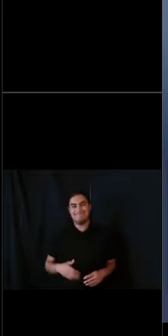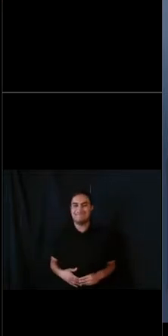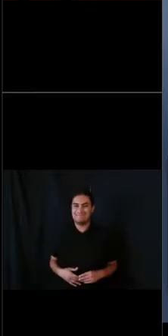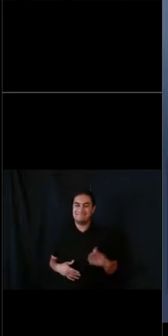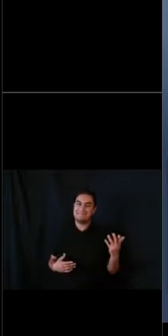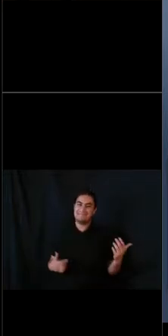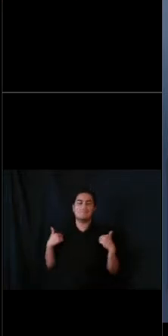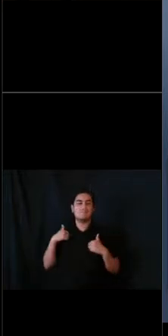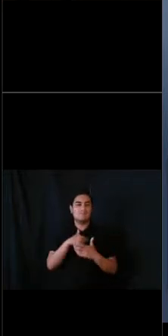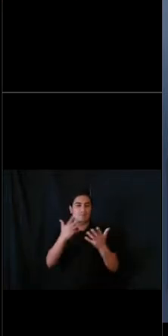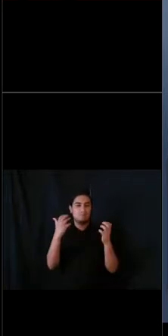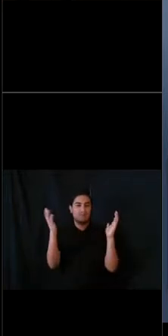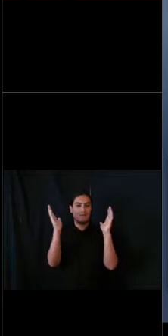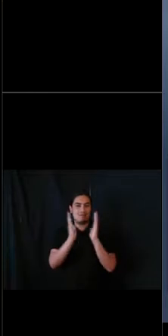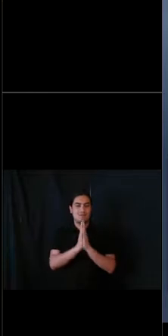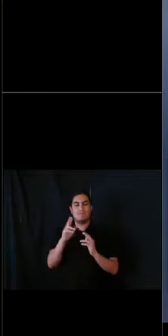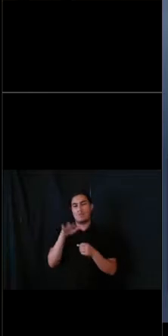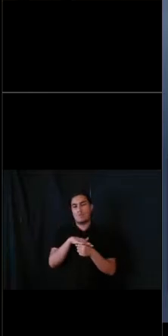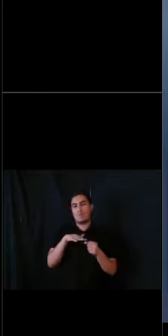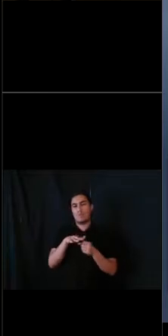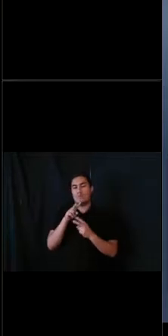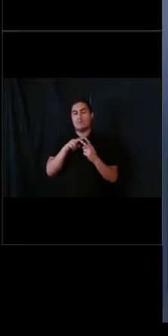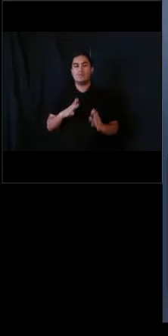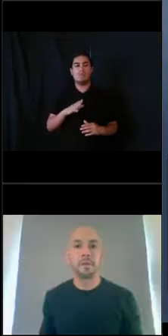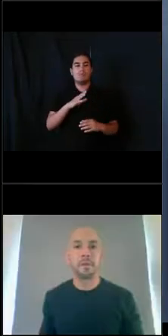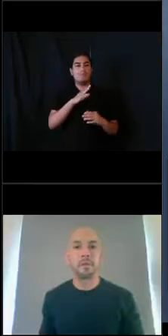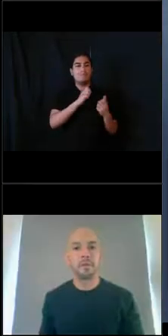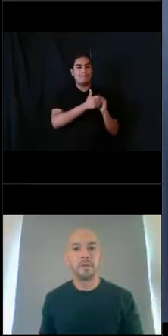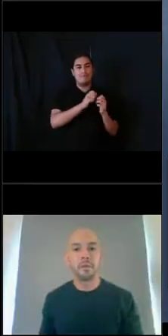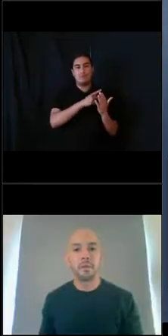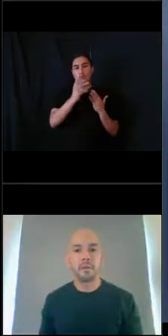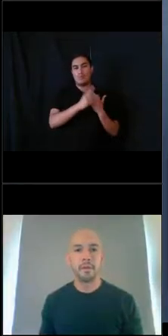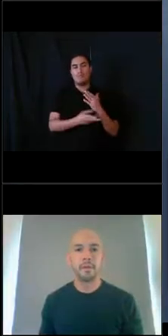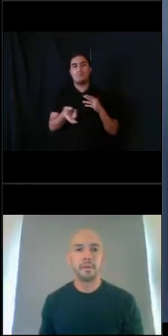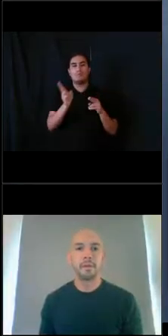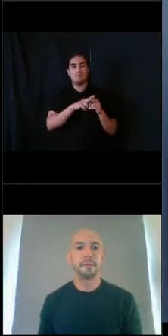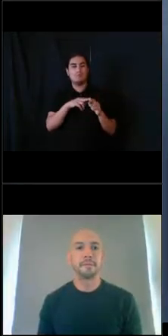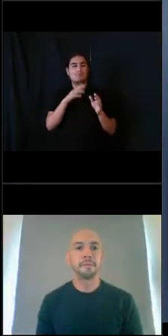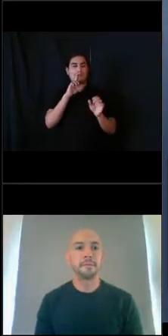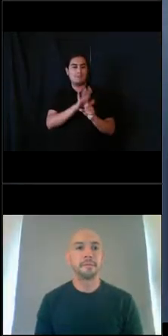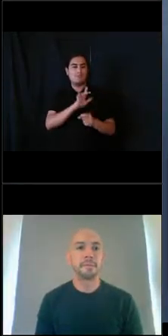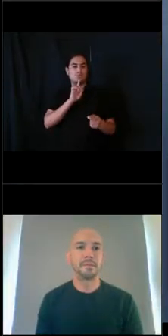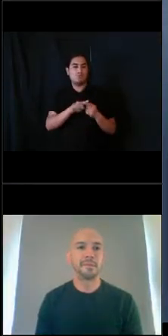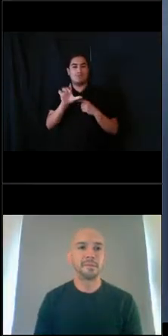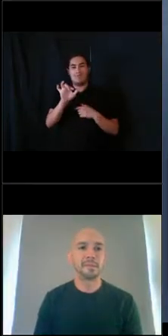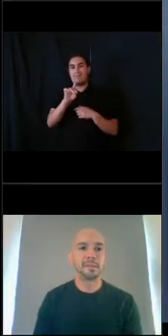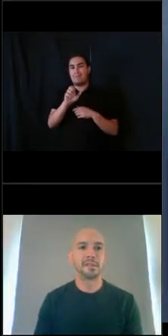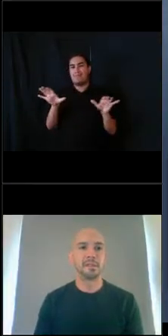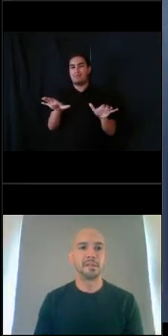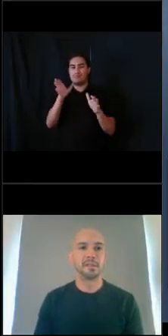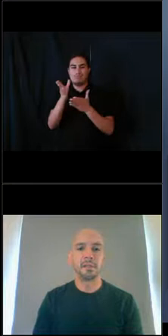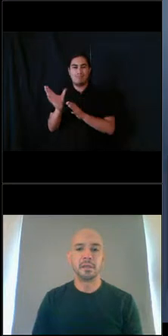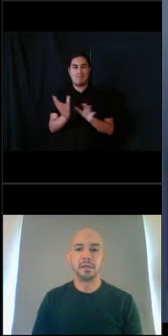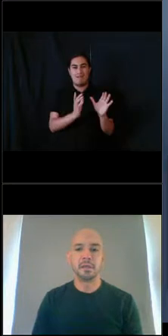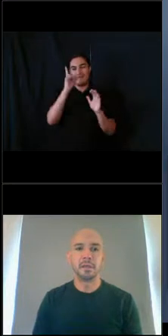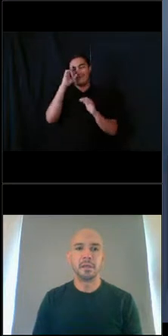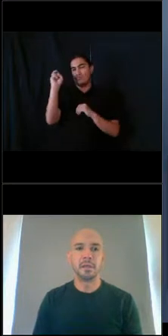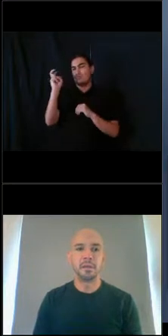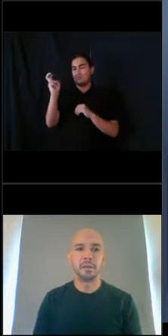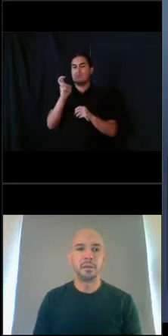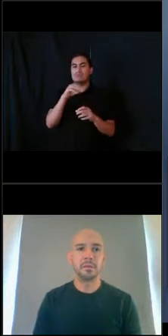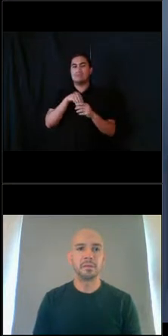we would like to ask that the local partnership competitive program includes the commitment to incorporate the climate action plan for transportation infrastructure cap